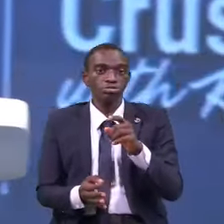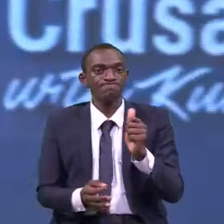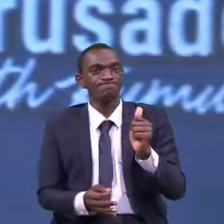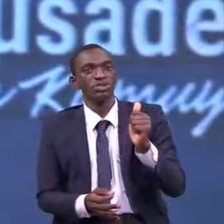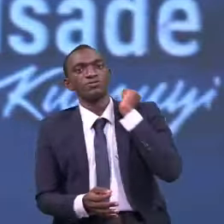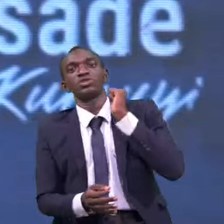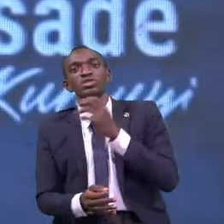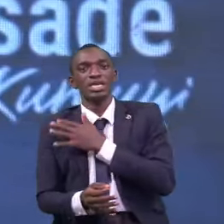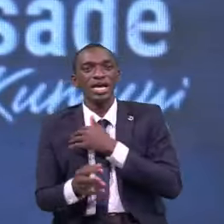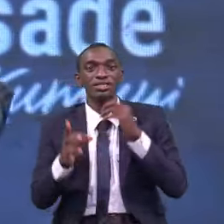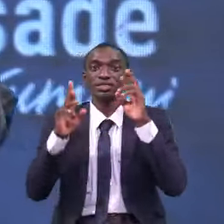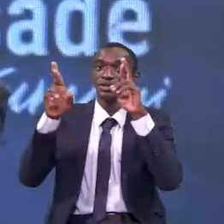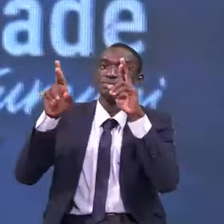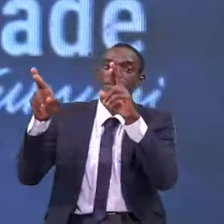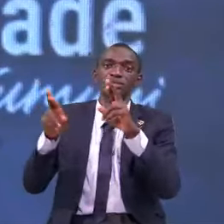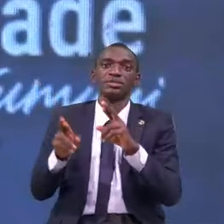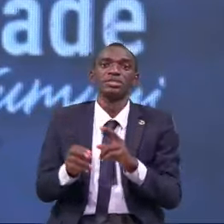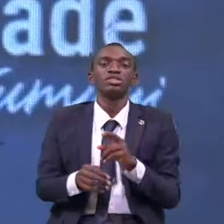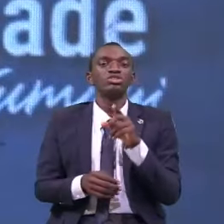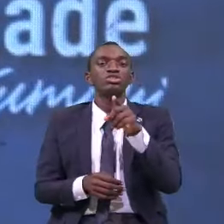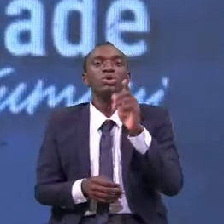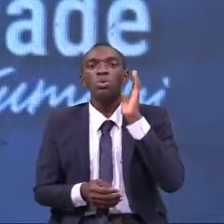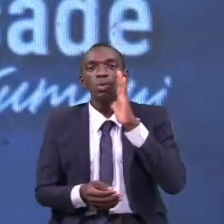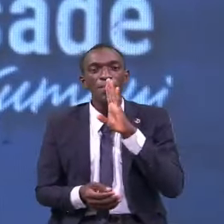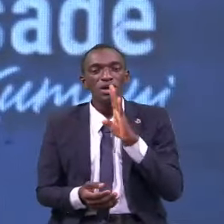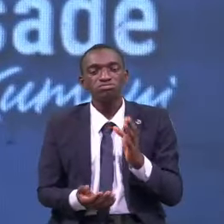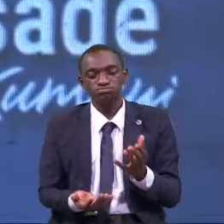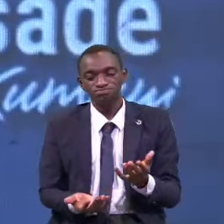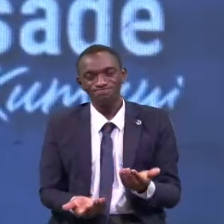he shall be devoured with the sword.